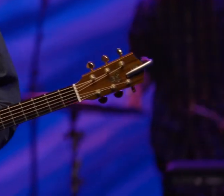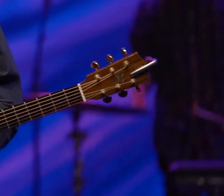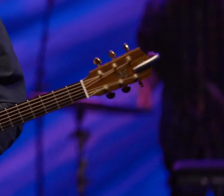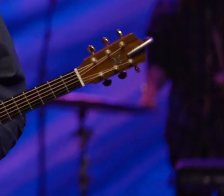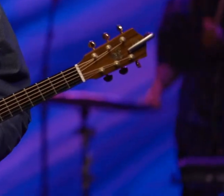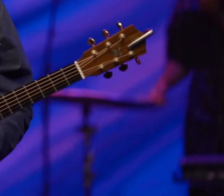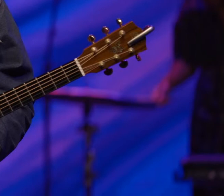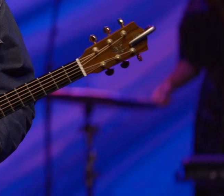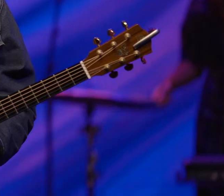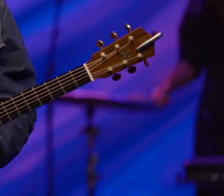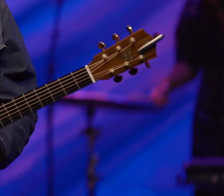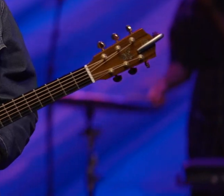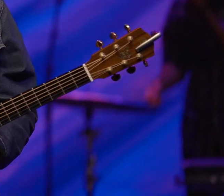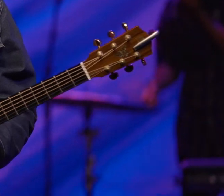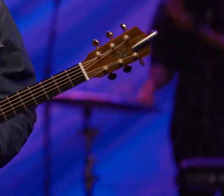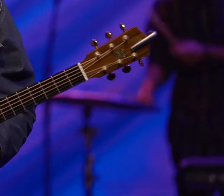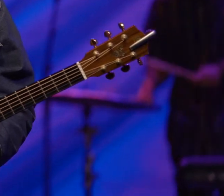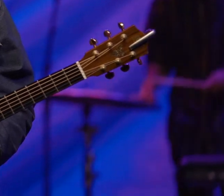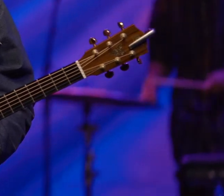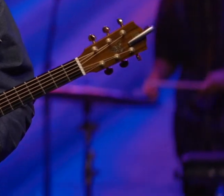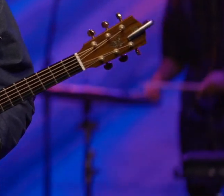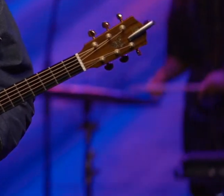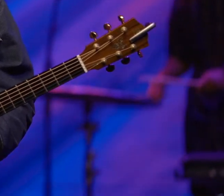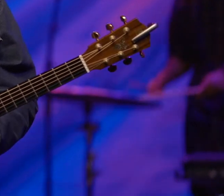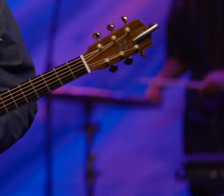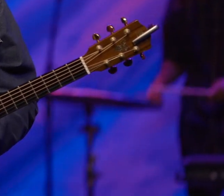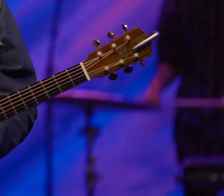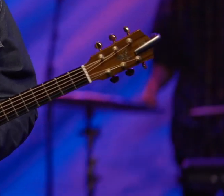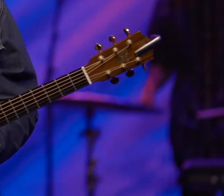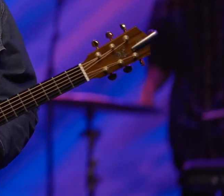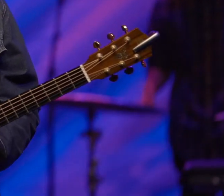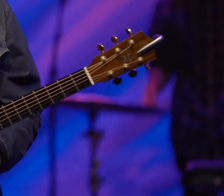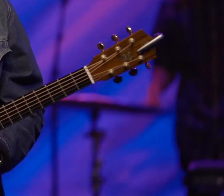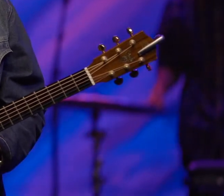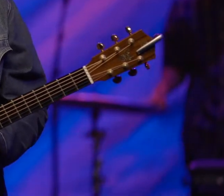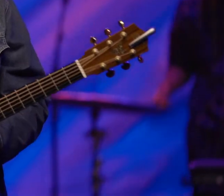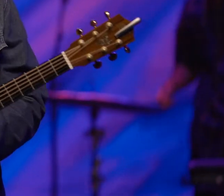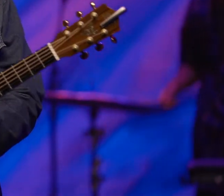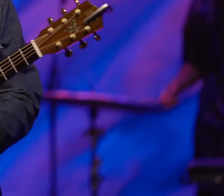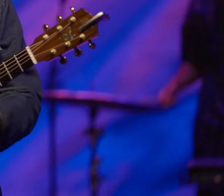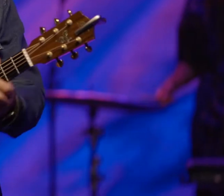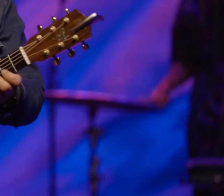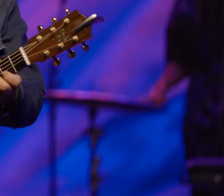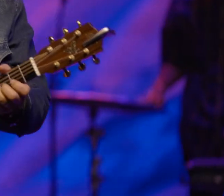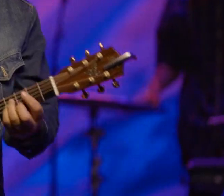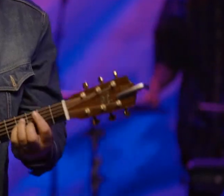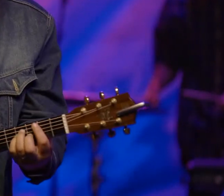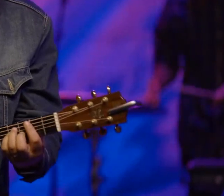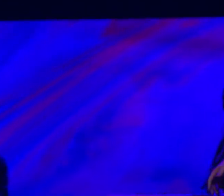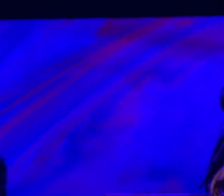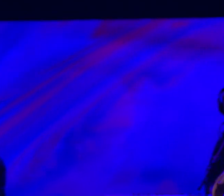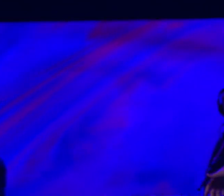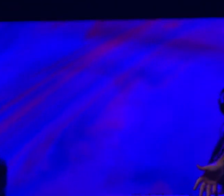do it before. We'll see him do it again. So many miracles in his hands. Come on, let's worship.